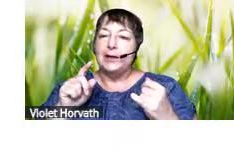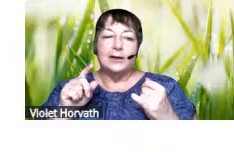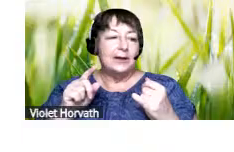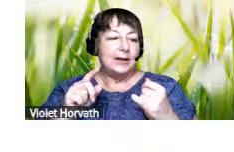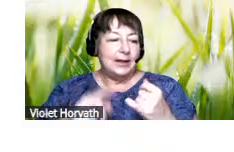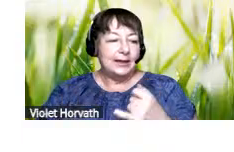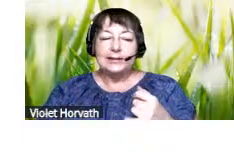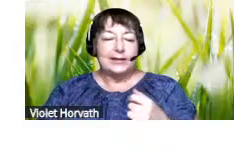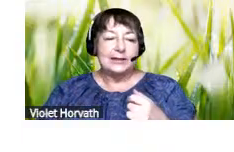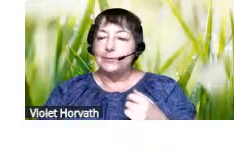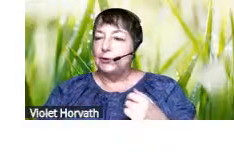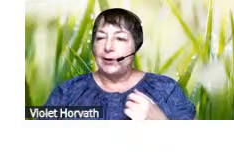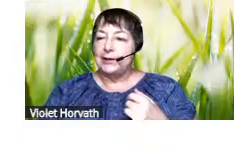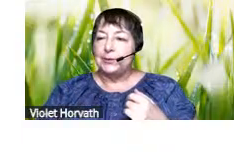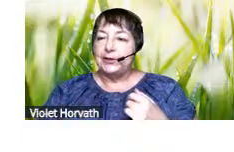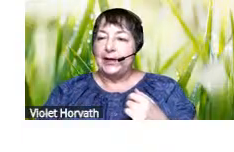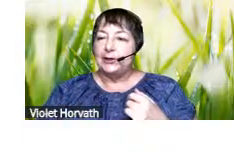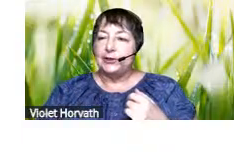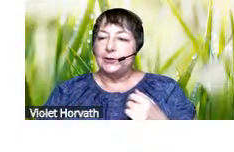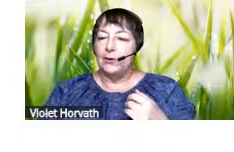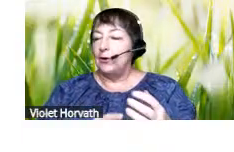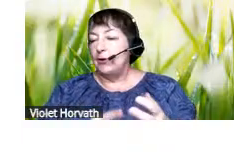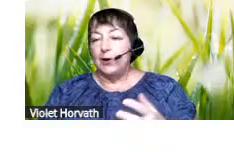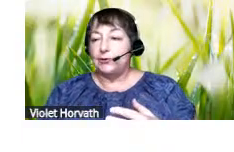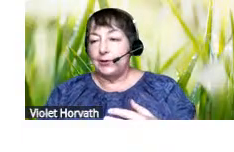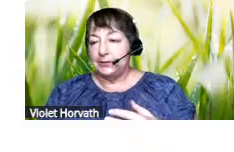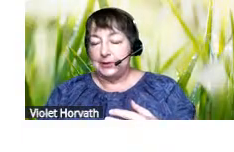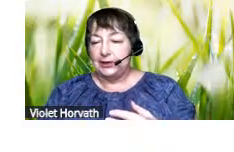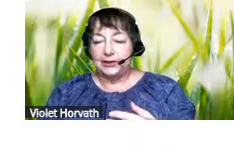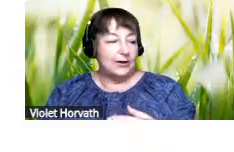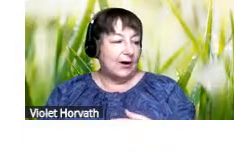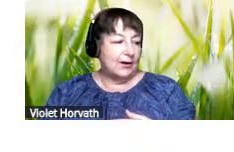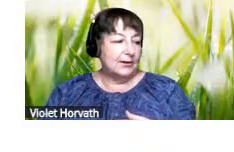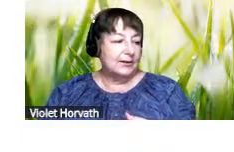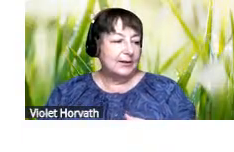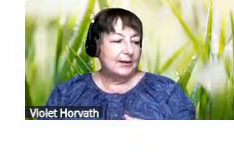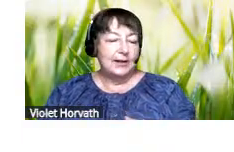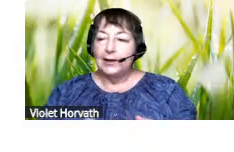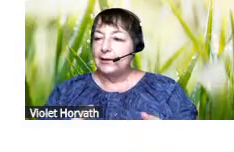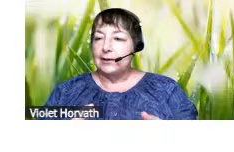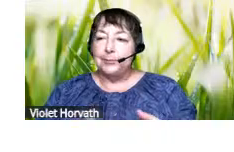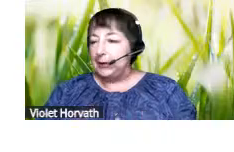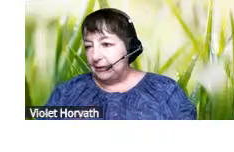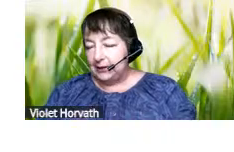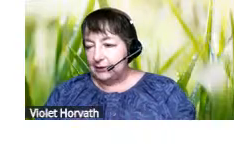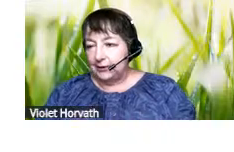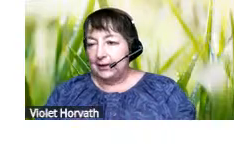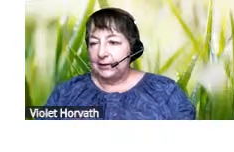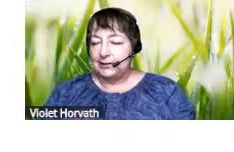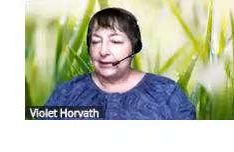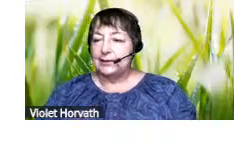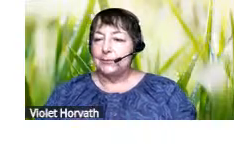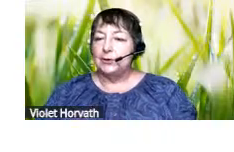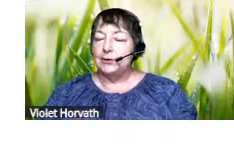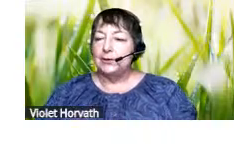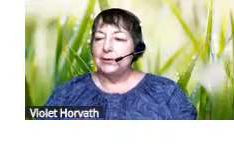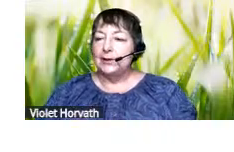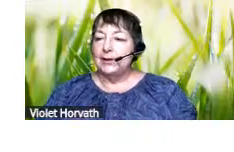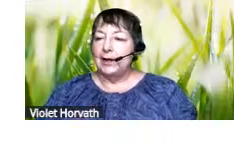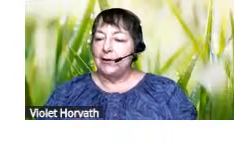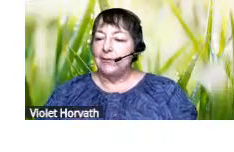maybe inaccessible transportation or no transportation at all. The buildings are